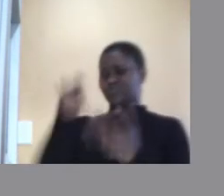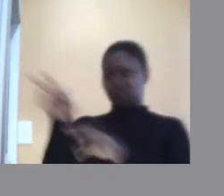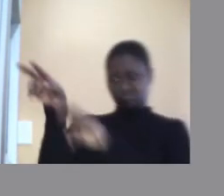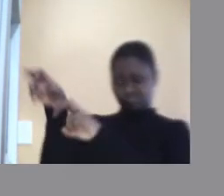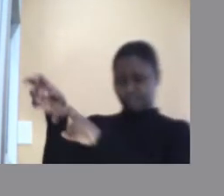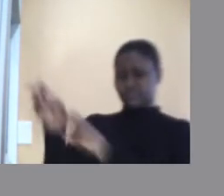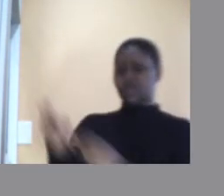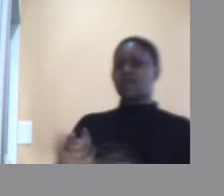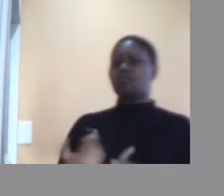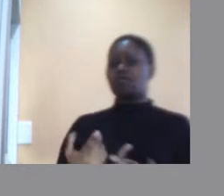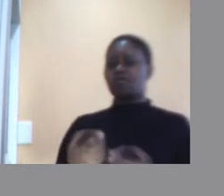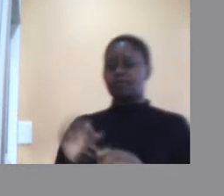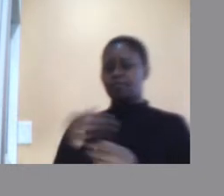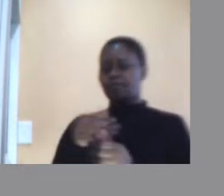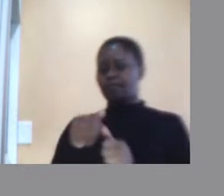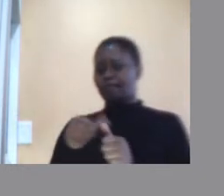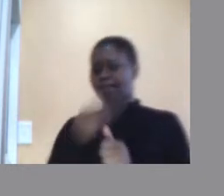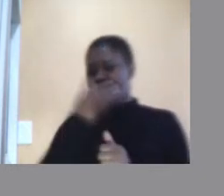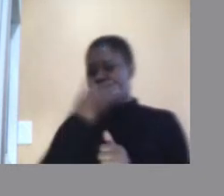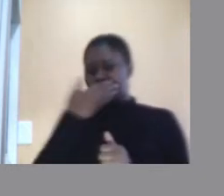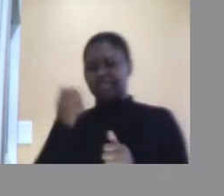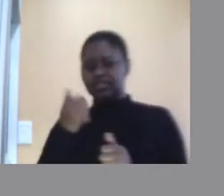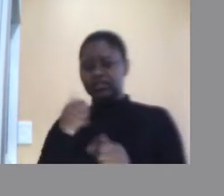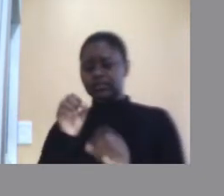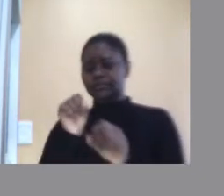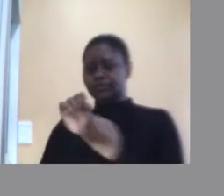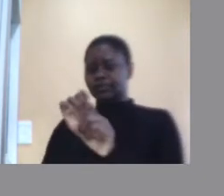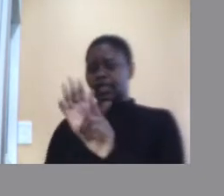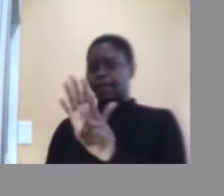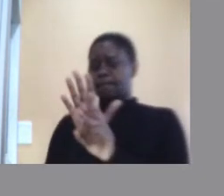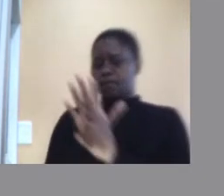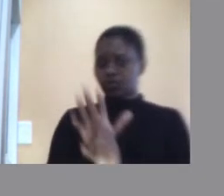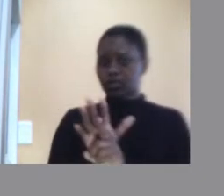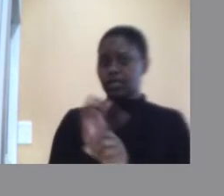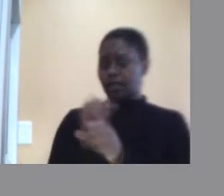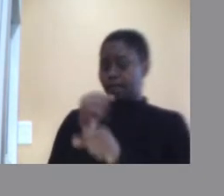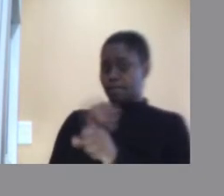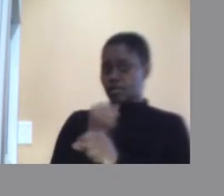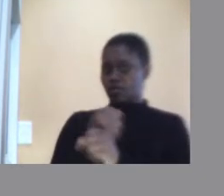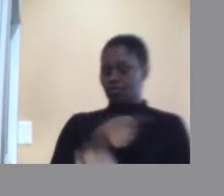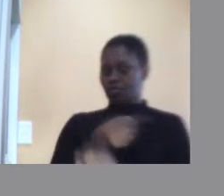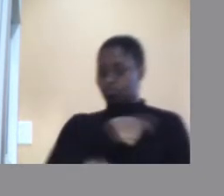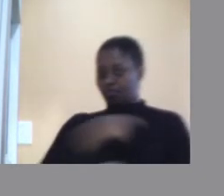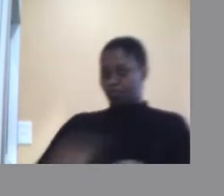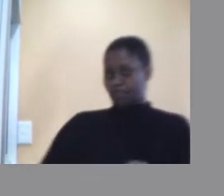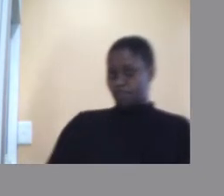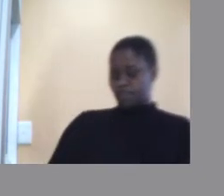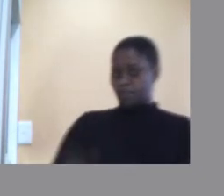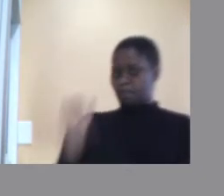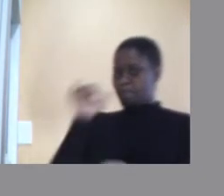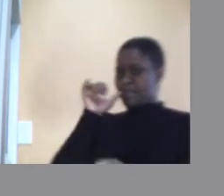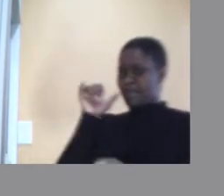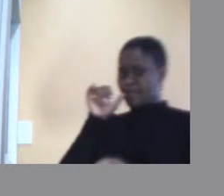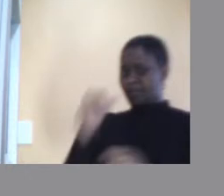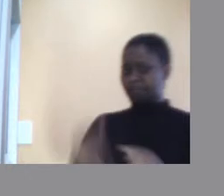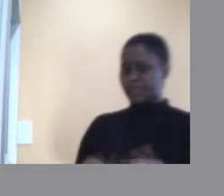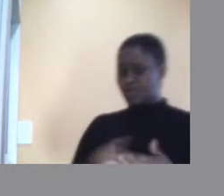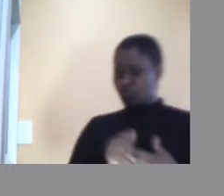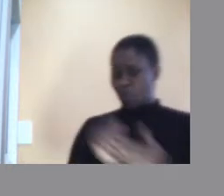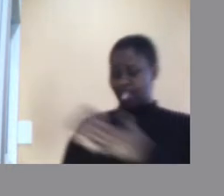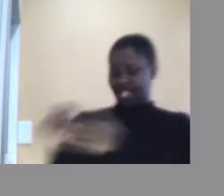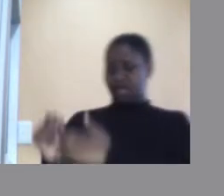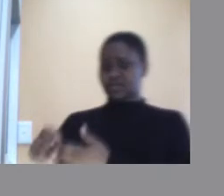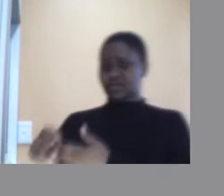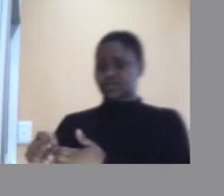From one of the best input ever made by former President Mbeki to drive to argue